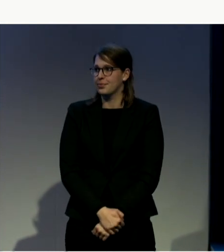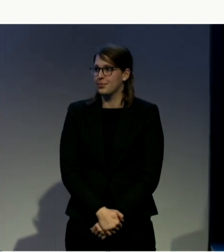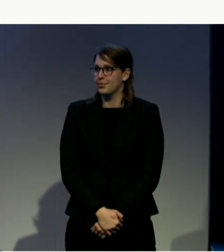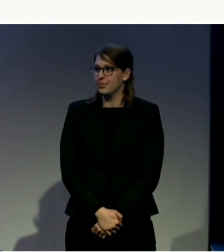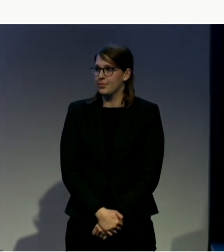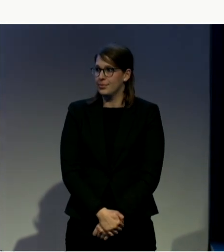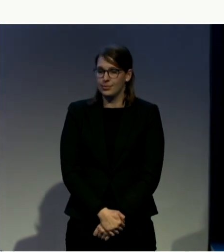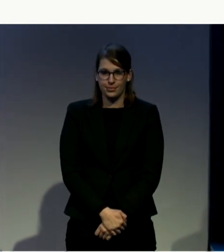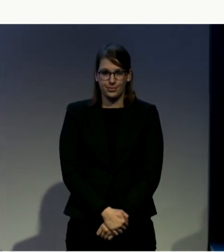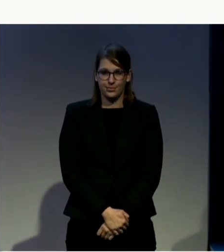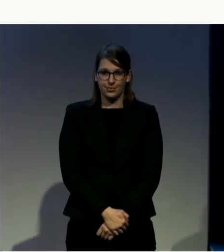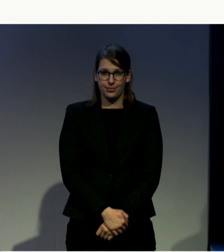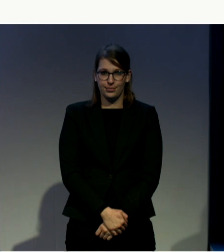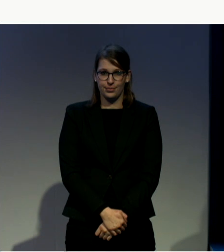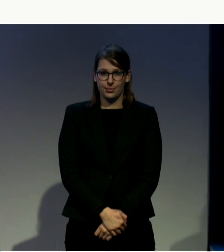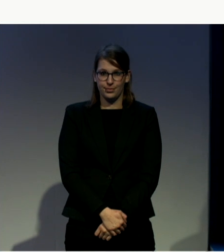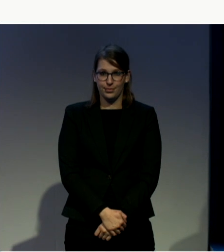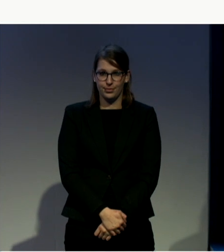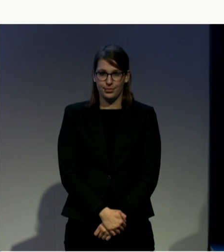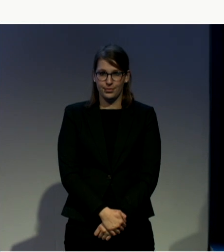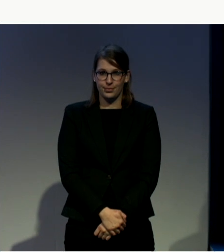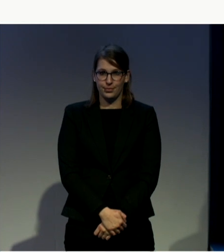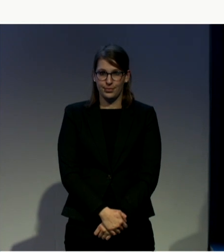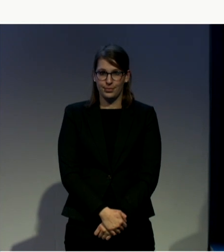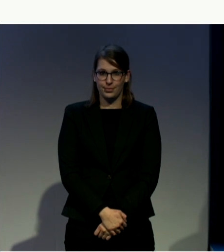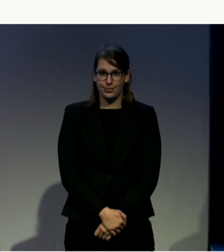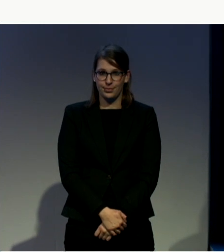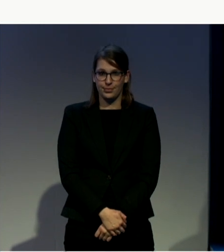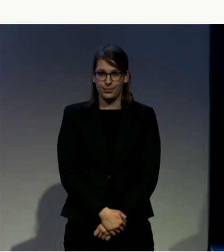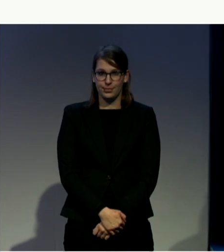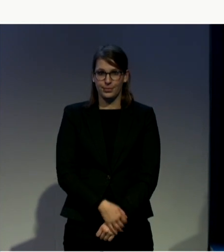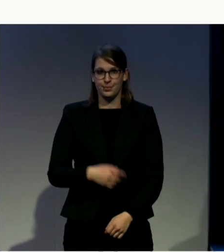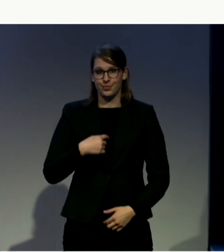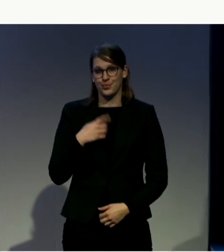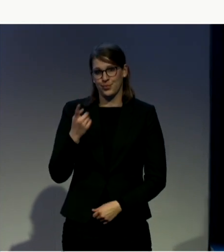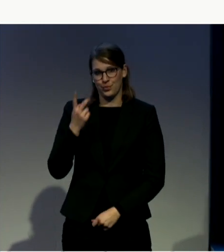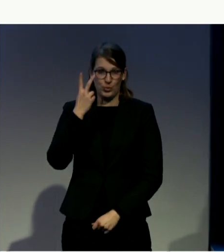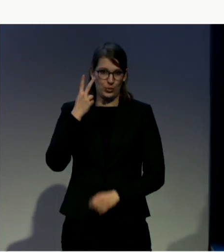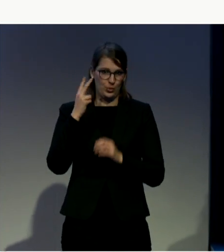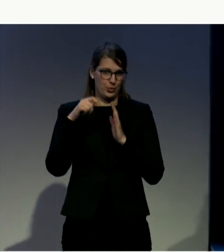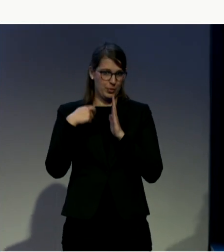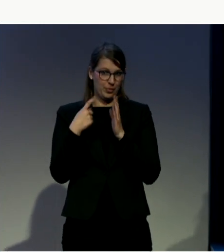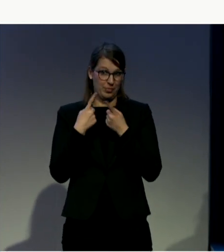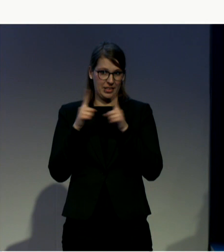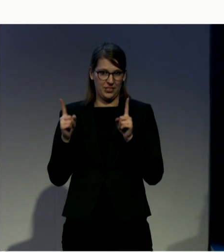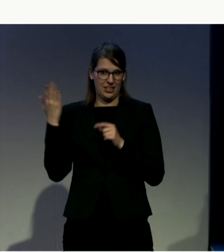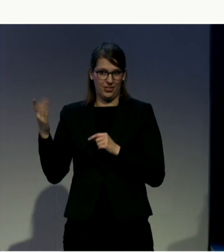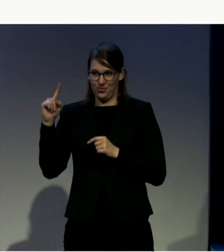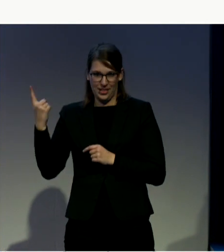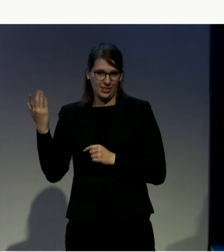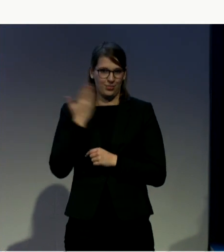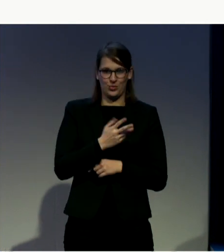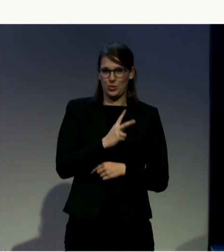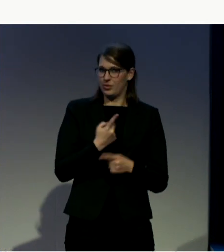As you can see, it's quite a radically different film from our first film. What I really liked about this film